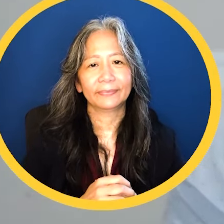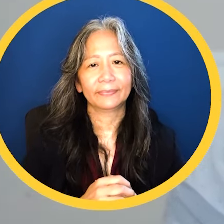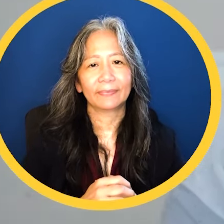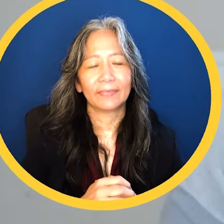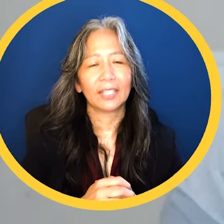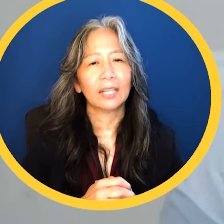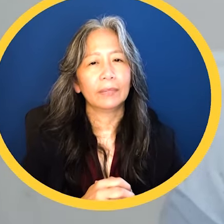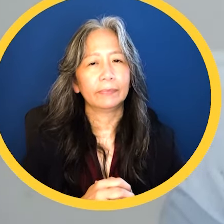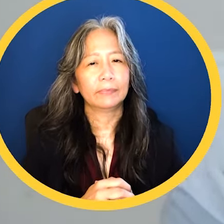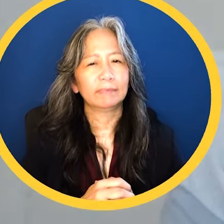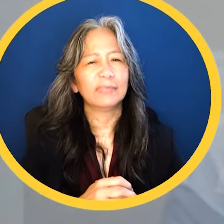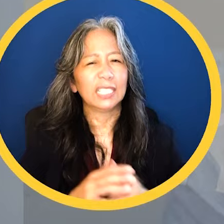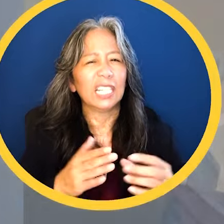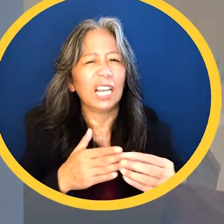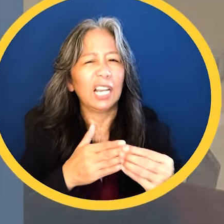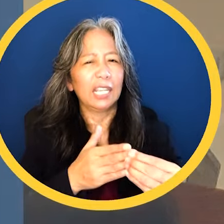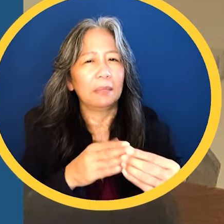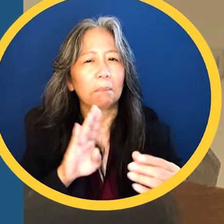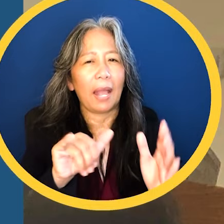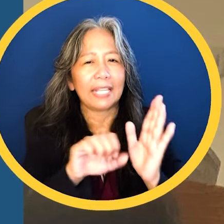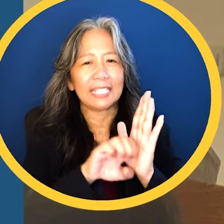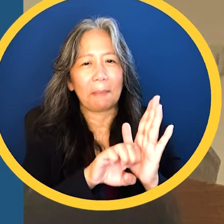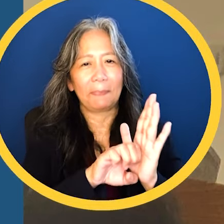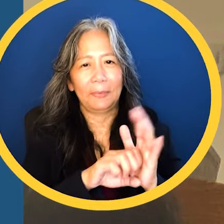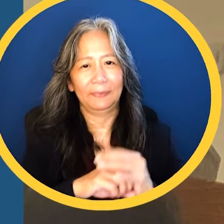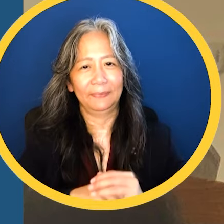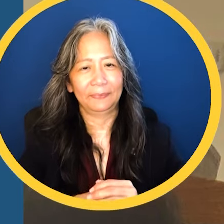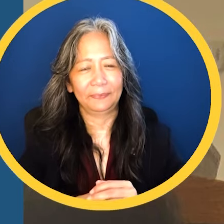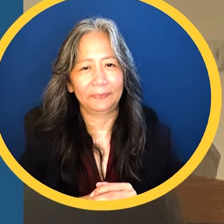Really lead by example and